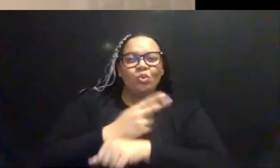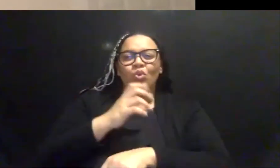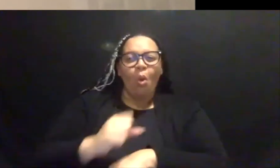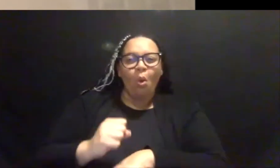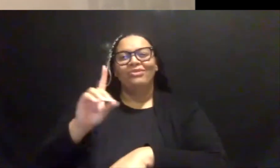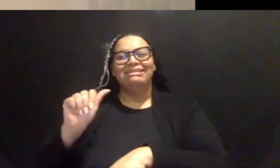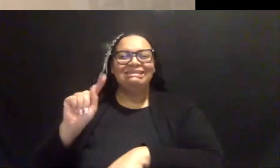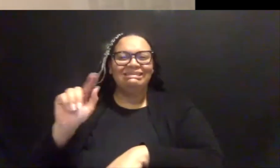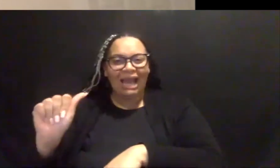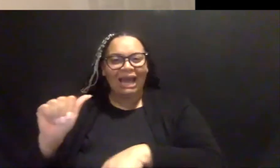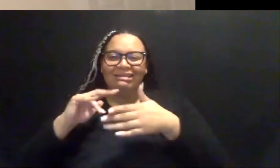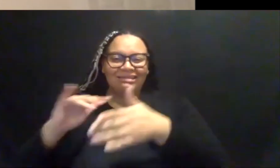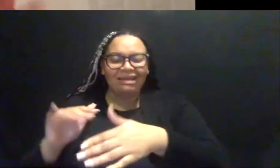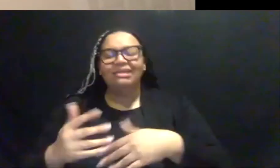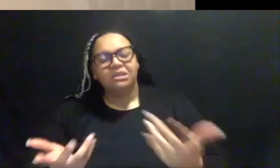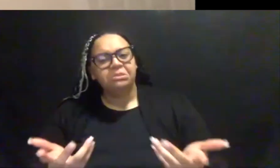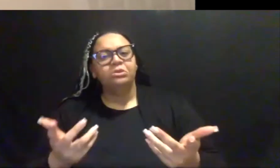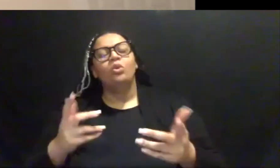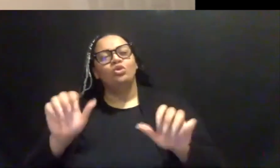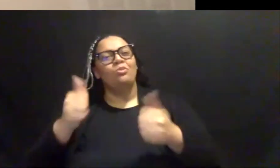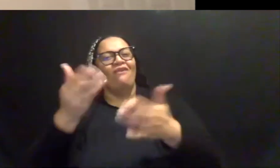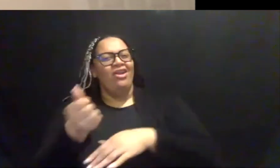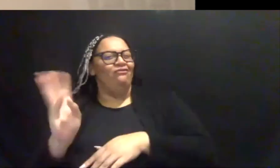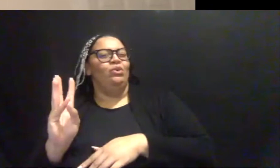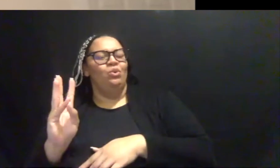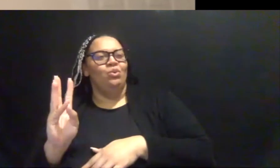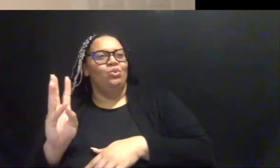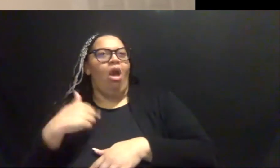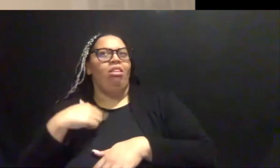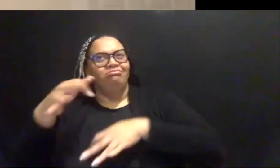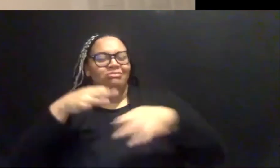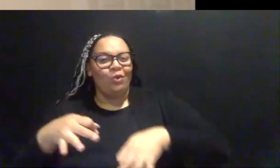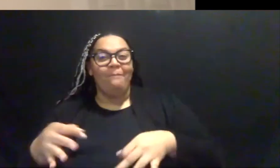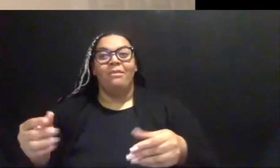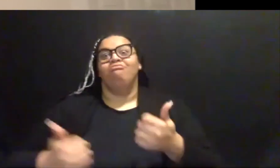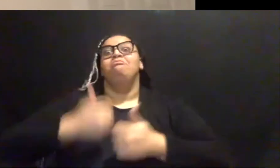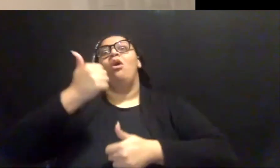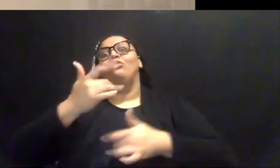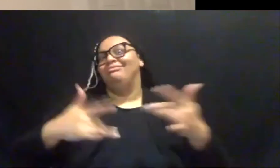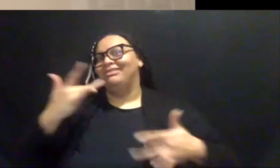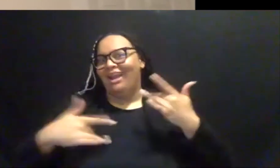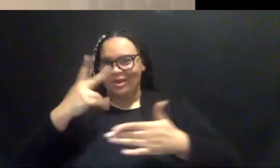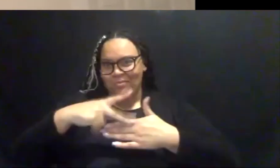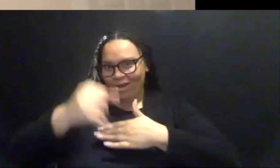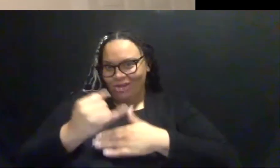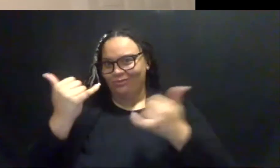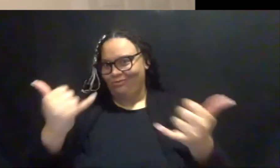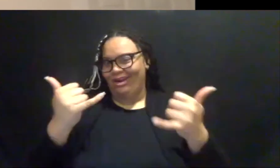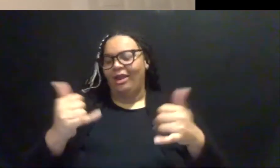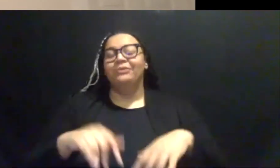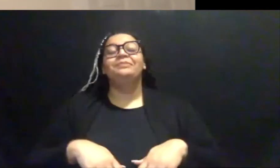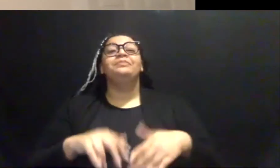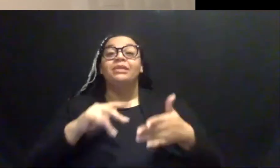give you a few, well, I'll describe my most exciting project for me right now is a study that's